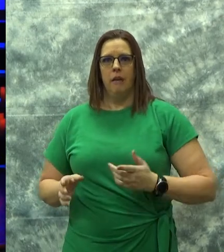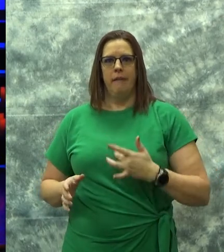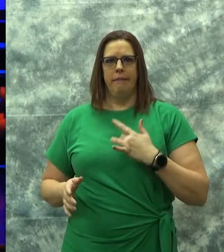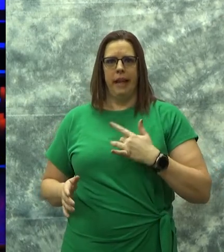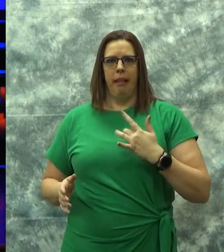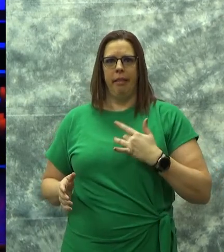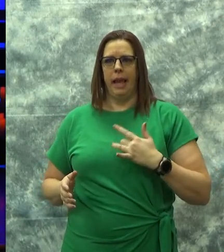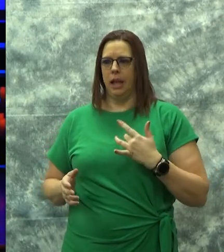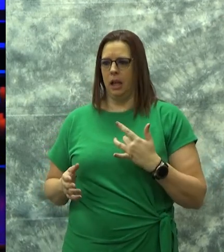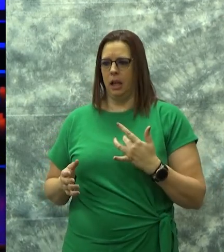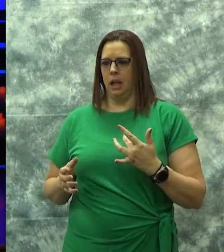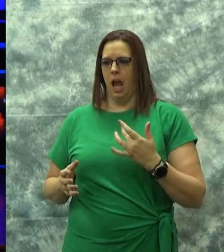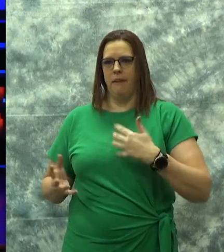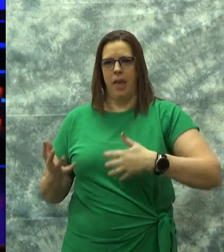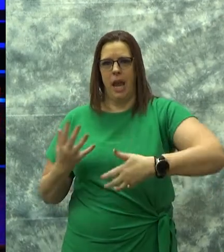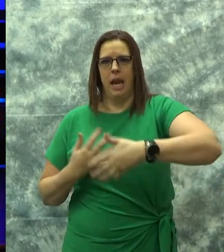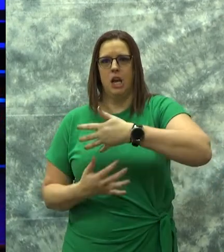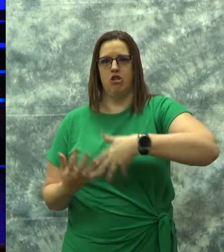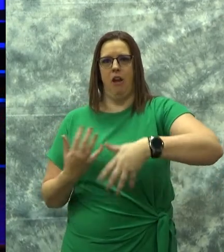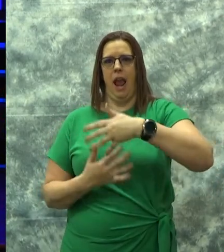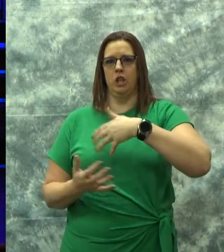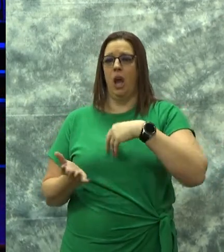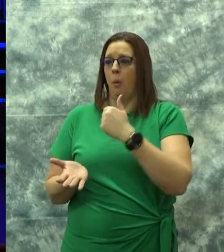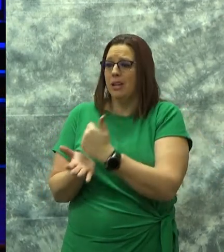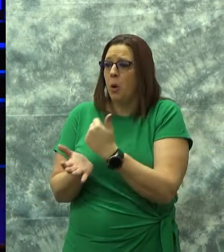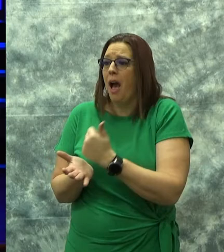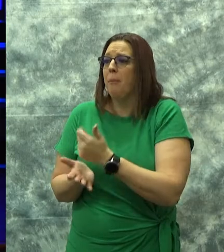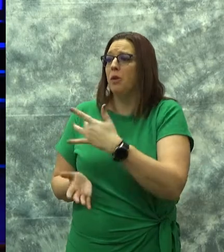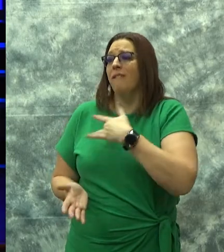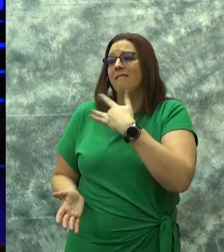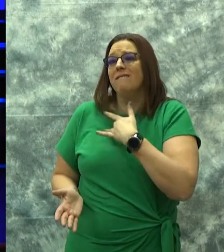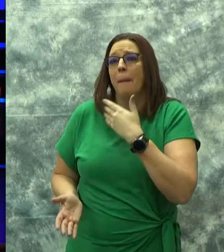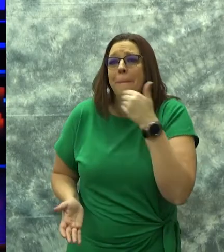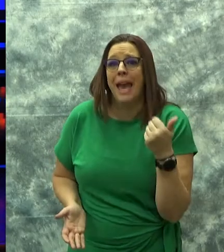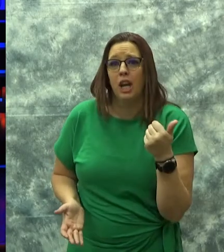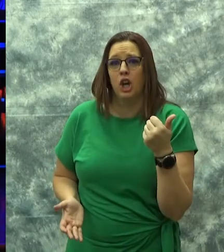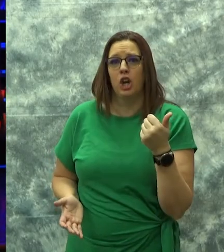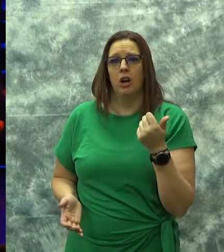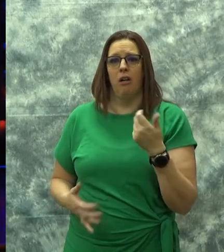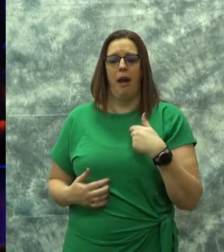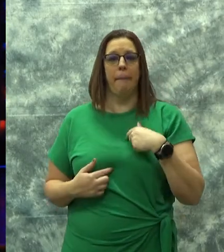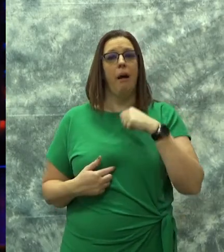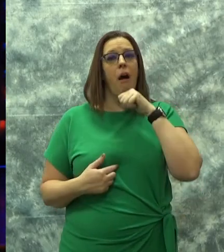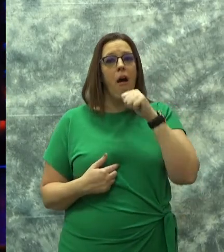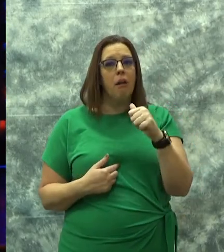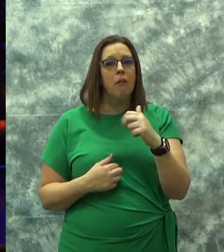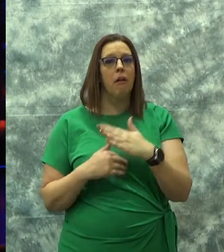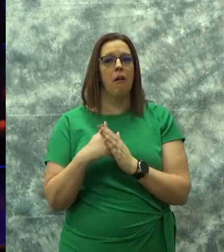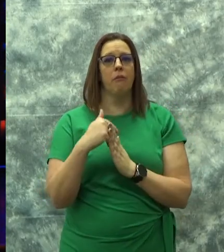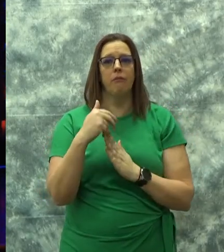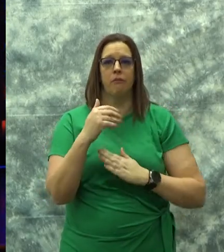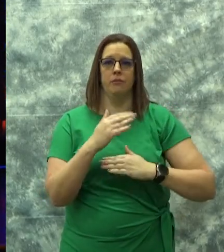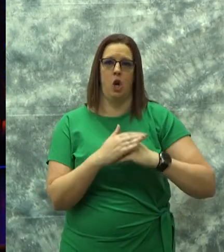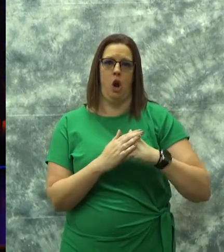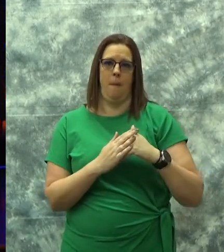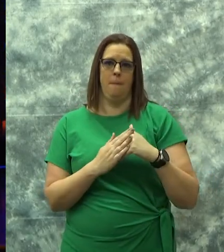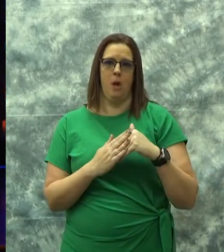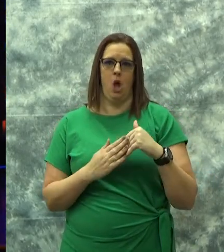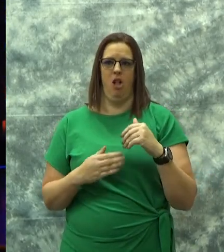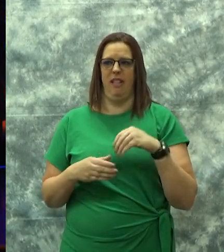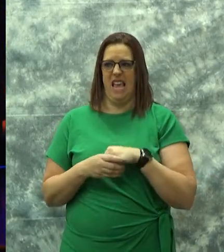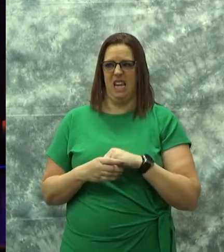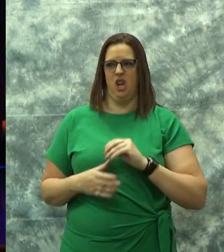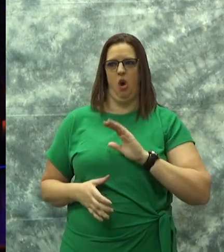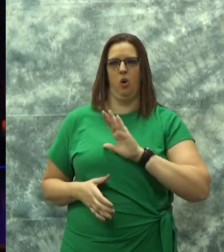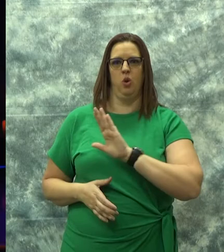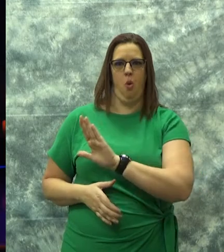sometimes in human interaction where we want to help each other feel better. We're uncomfortable in the space of